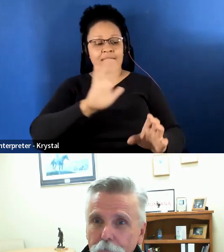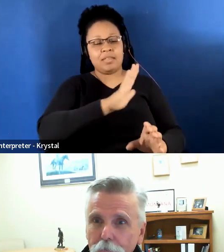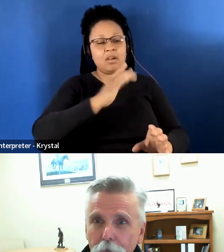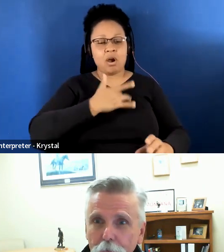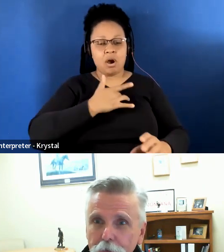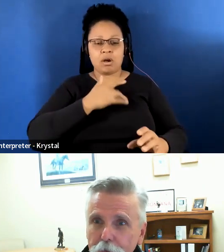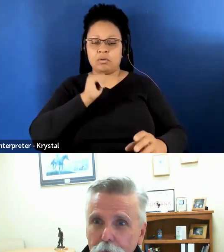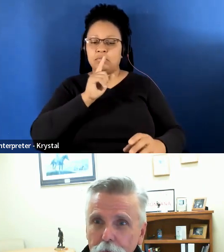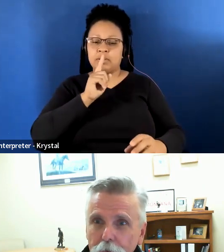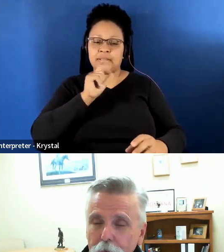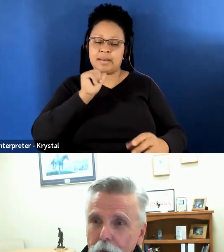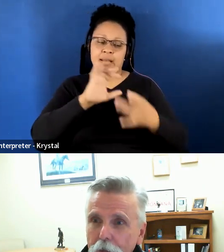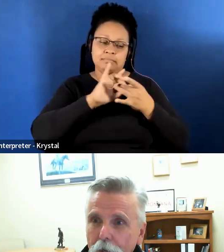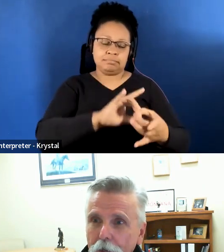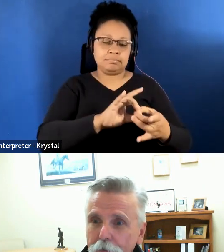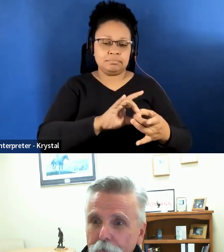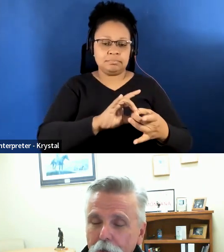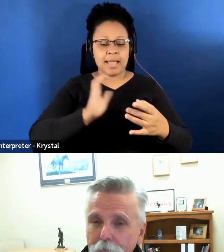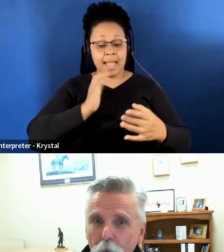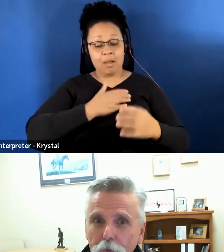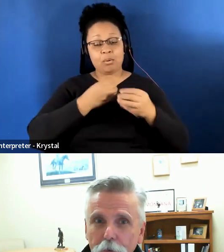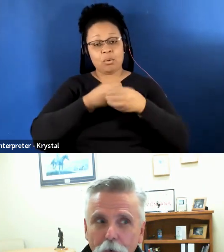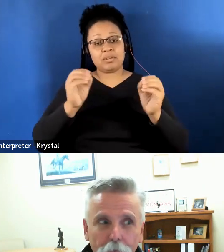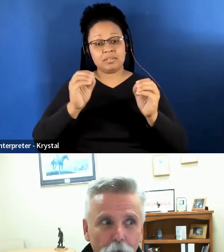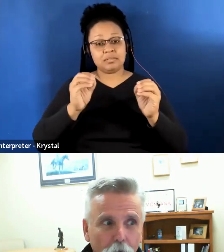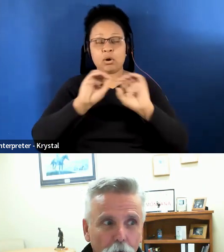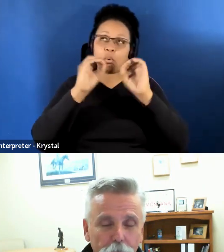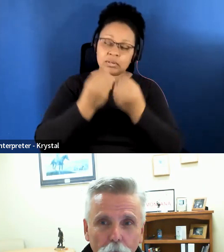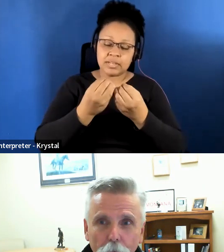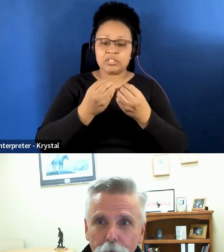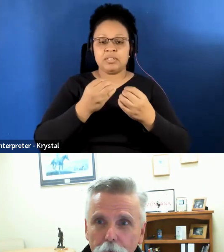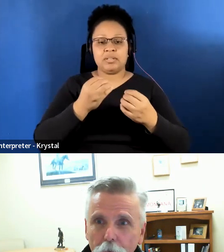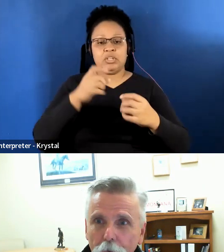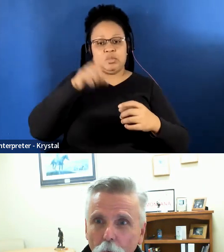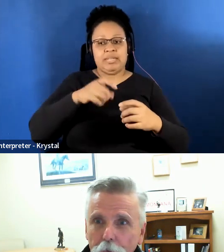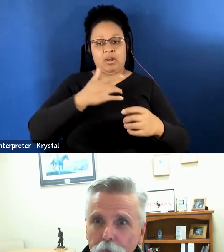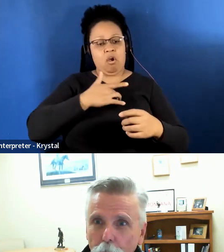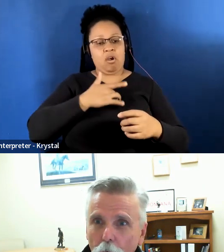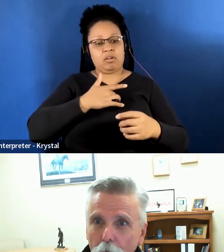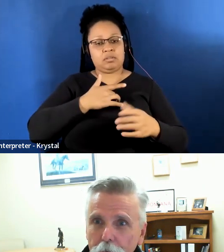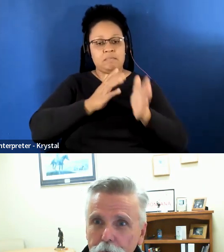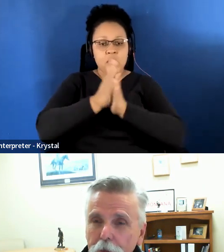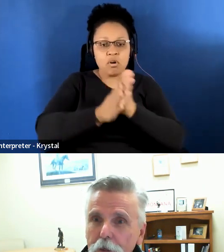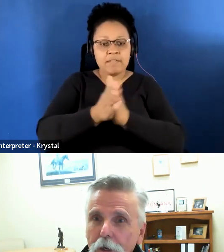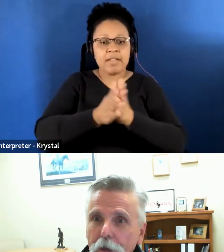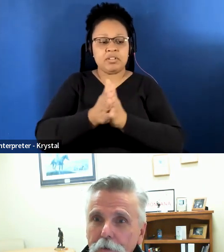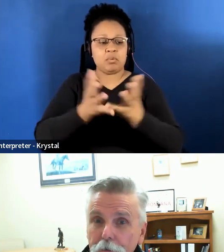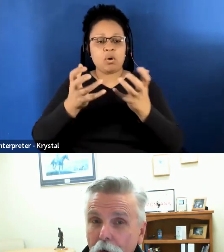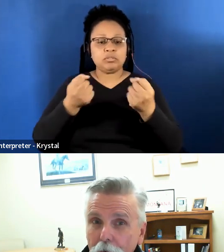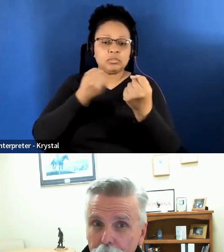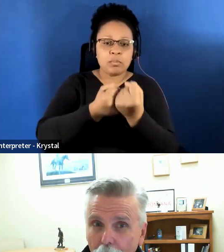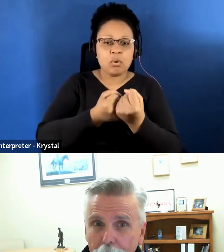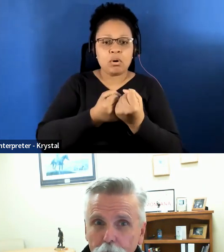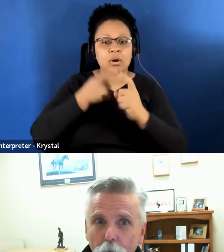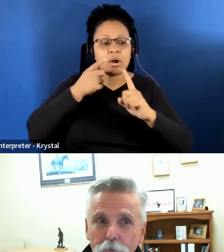organizations are very mission driven, and to find folks that have the heart for what we do and want to support our mission and the